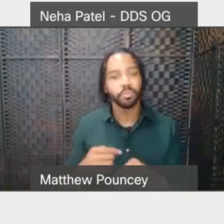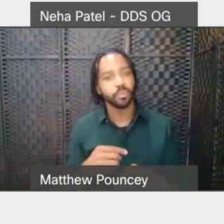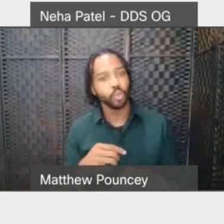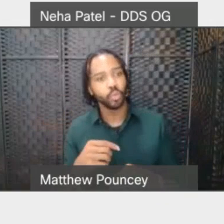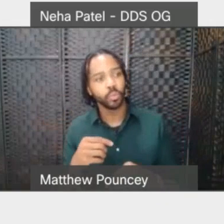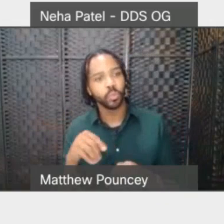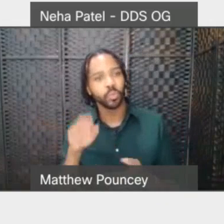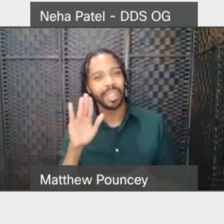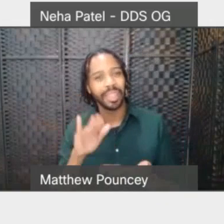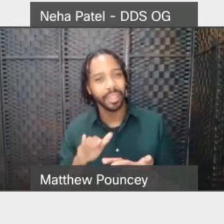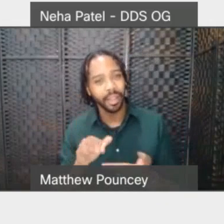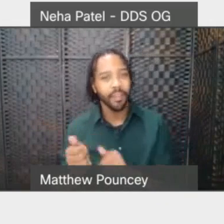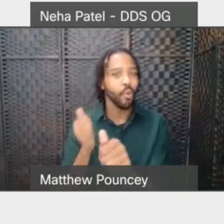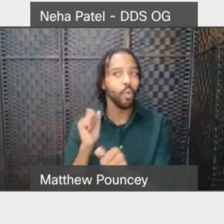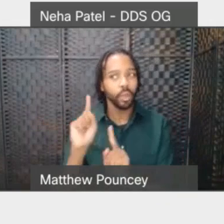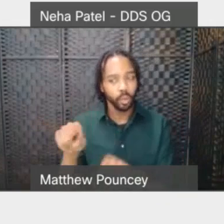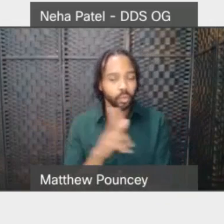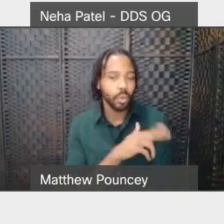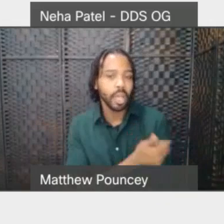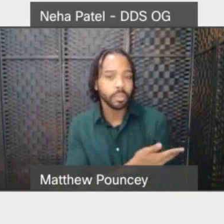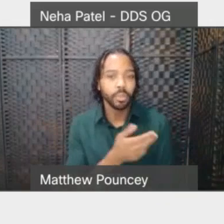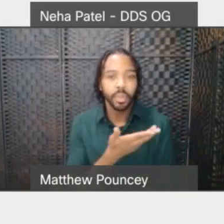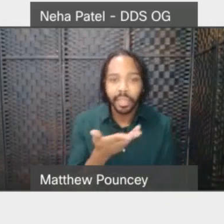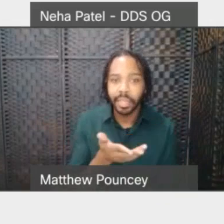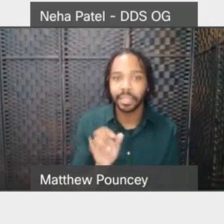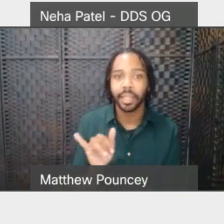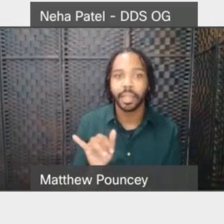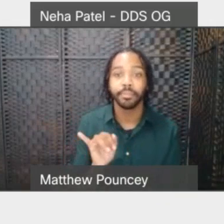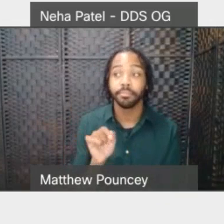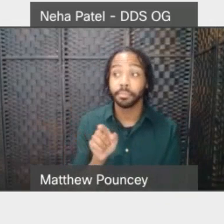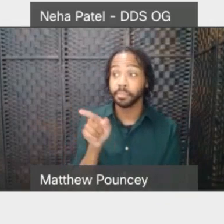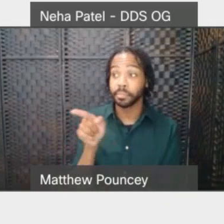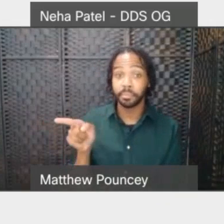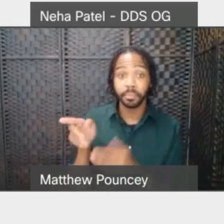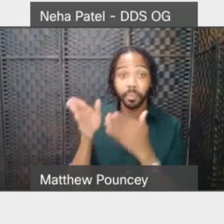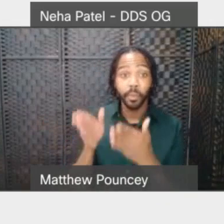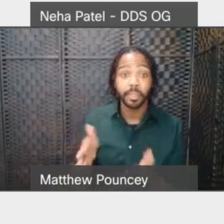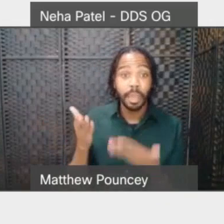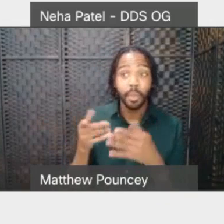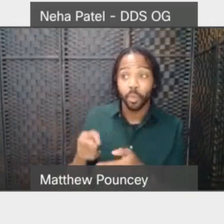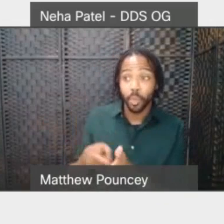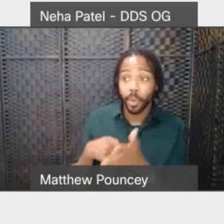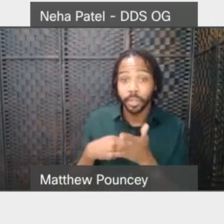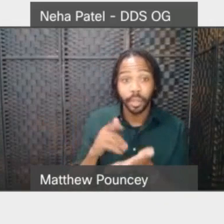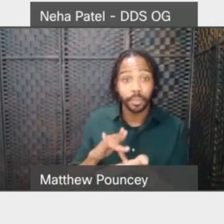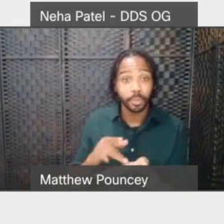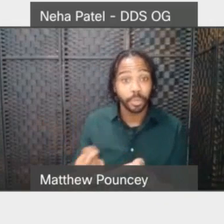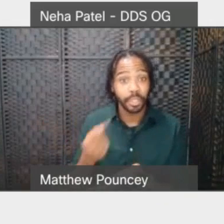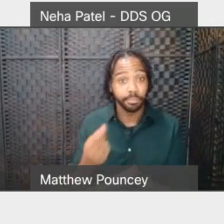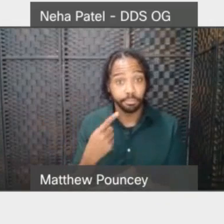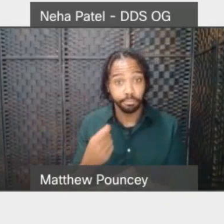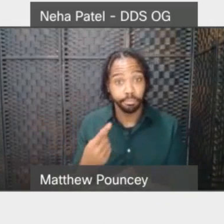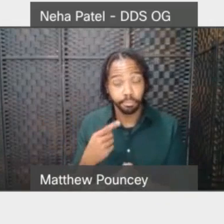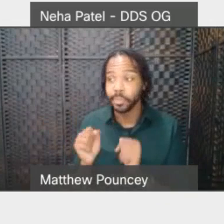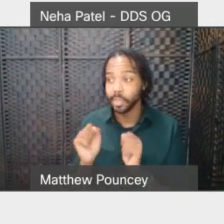hospitalization. Other matters such as if a person requires a prescription, they can do